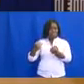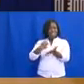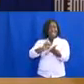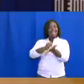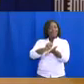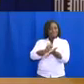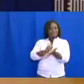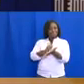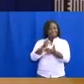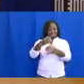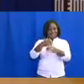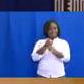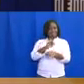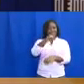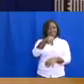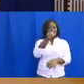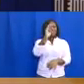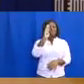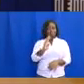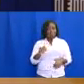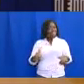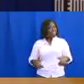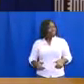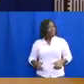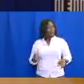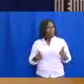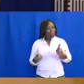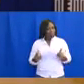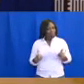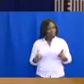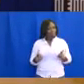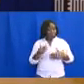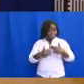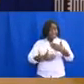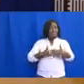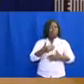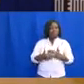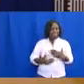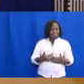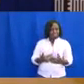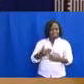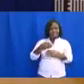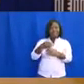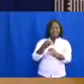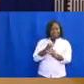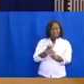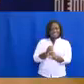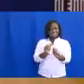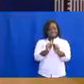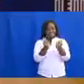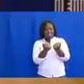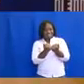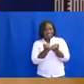creates jobs for the masses of our young people, and in the process creates a society of